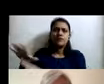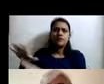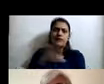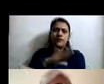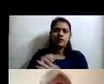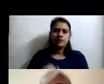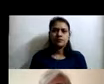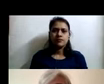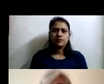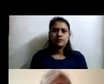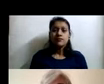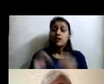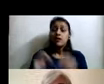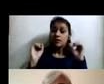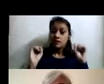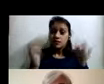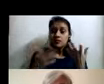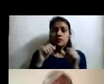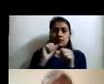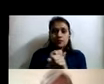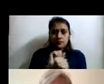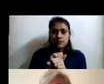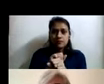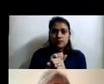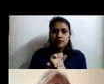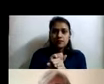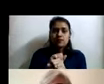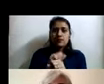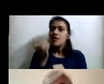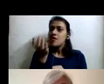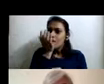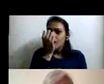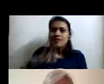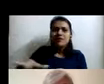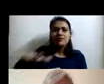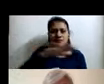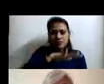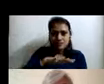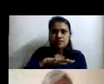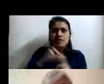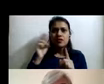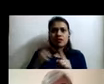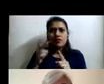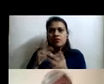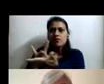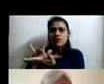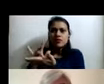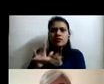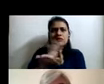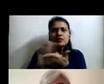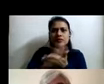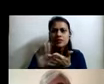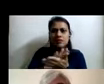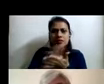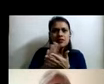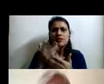We then started the restoration. So we started restoring the springs, the water sources in the area. We removed about